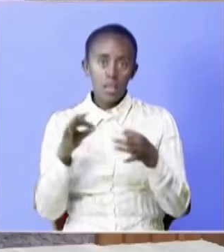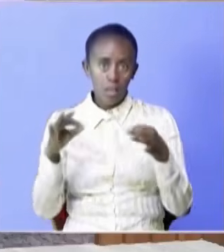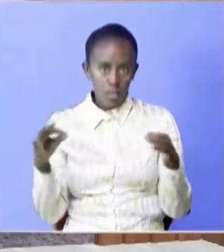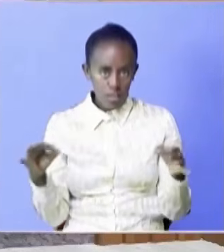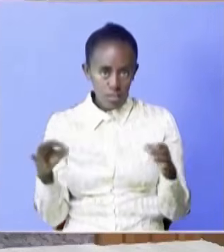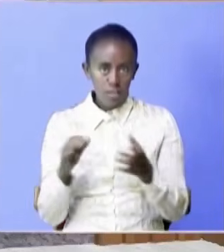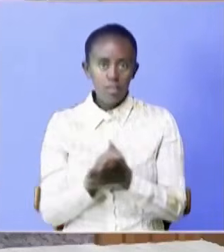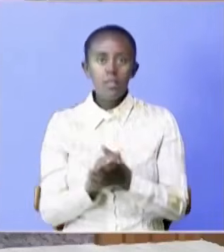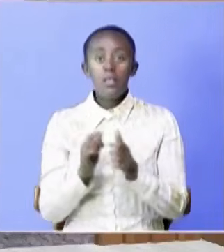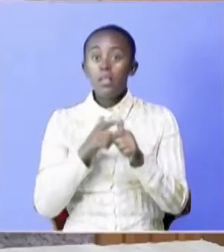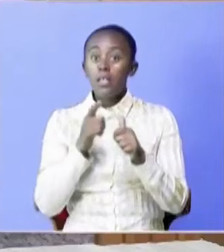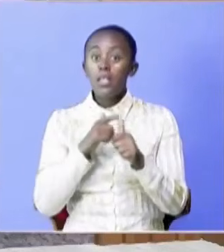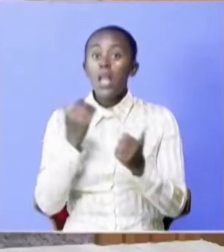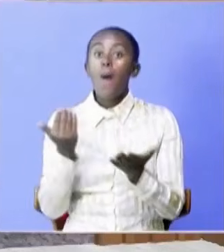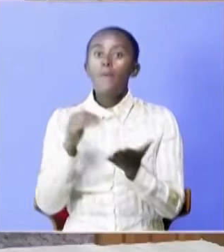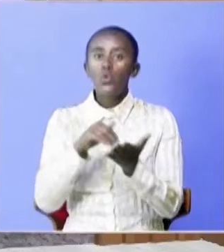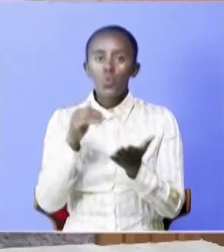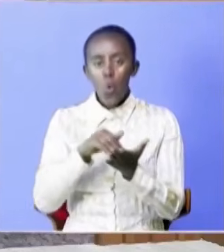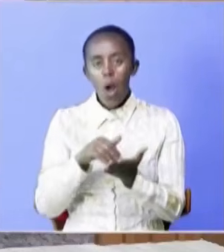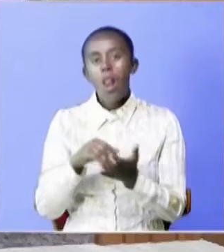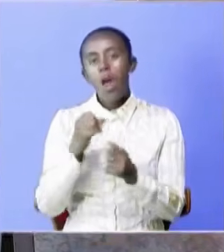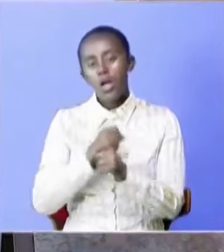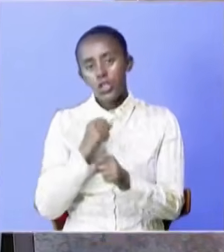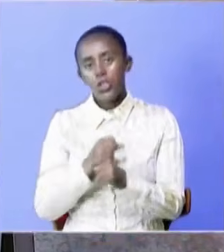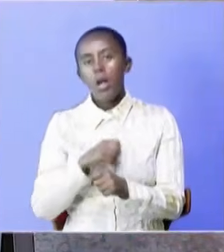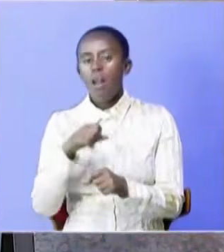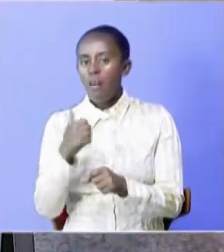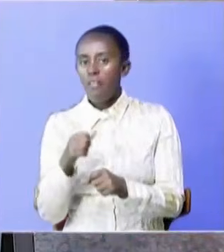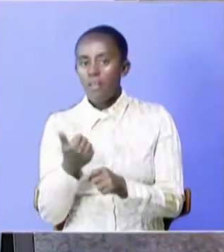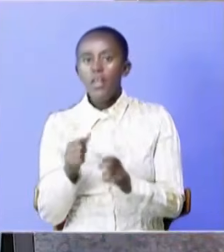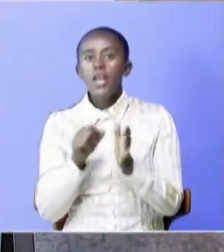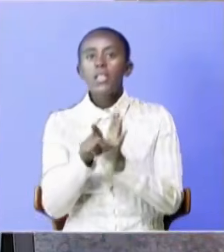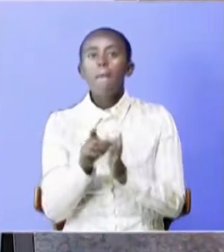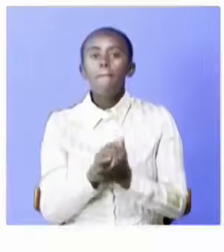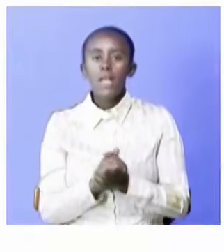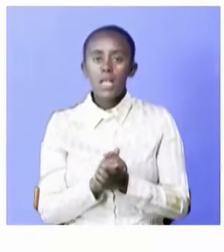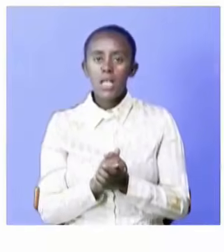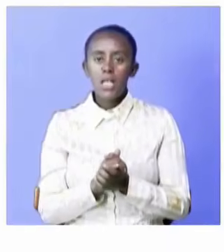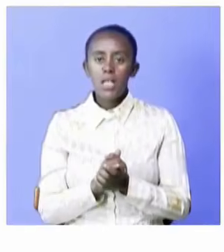is habitual actions. What other examples can we see here?